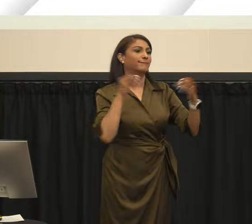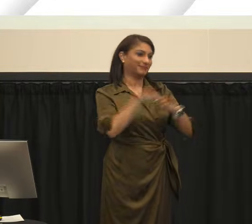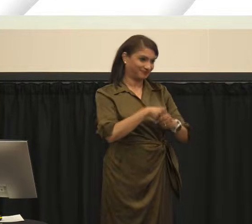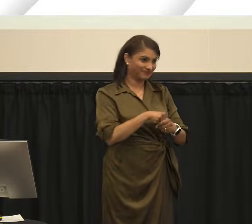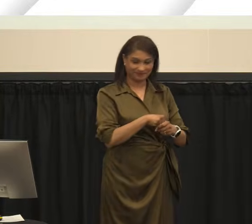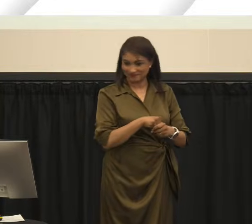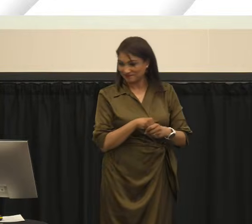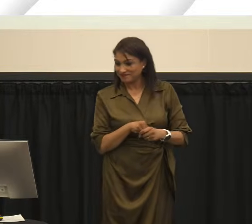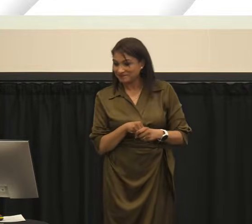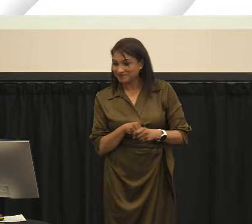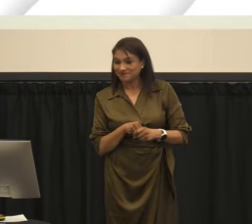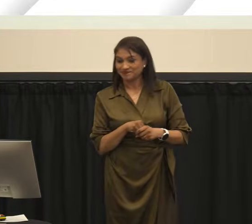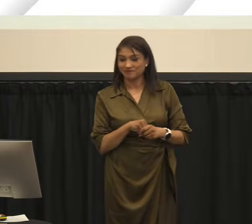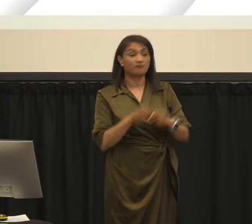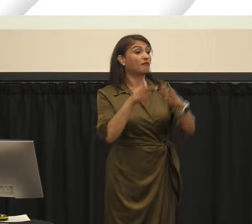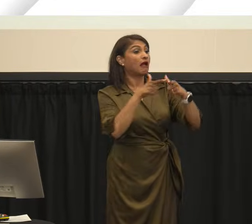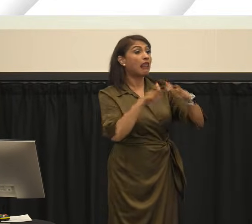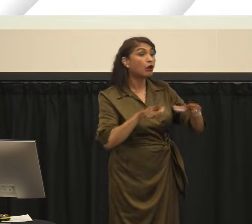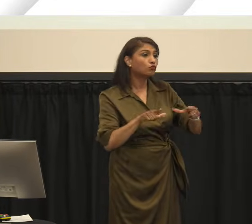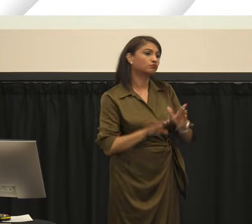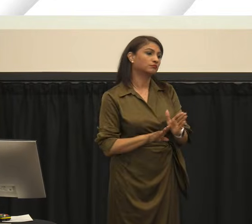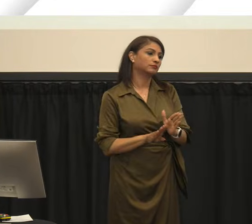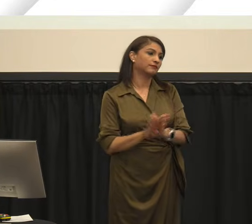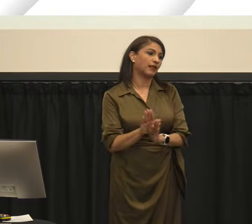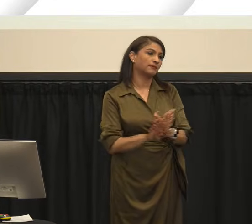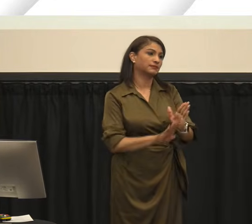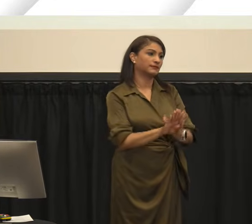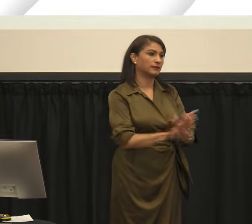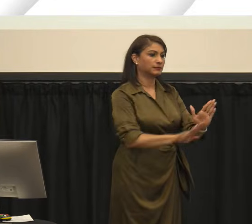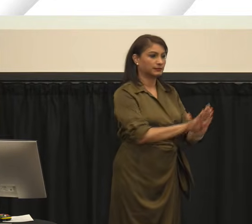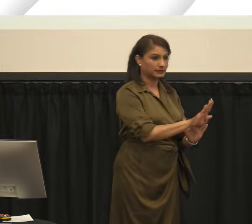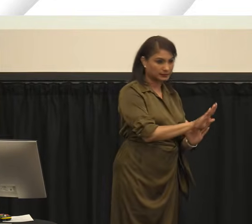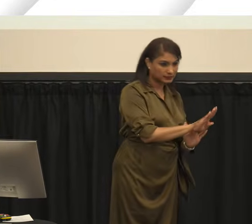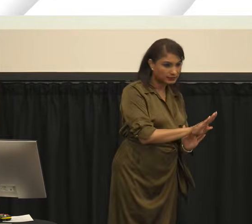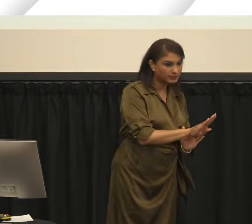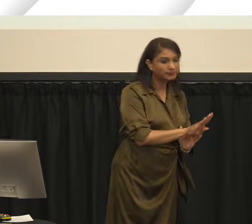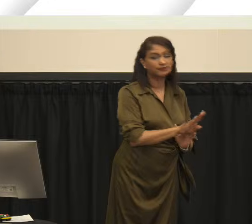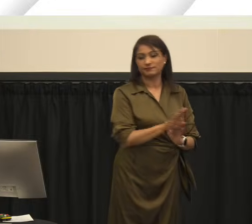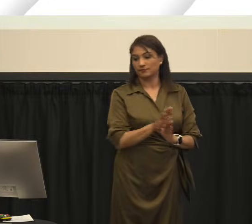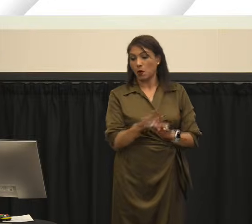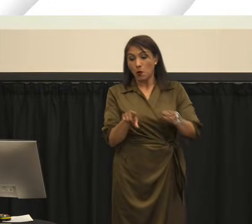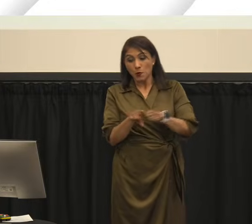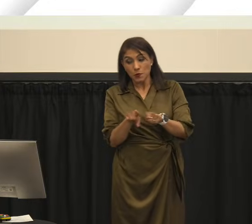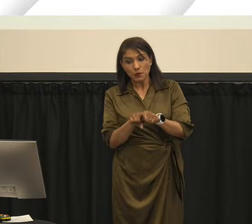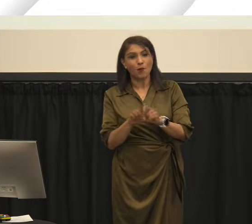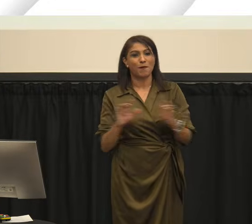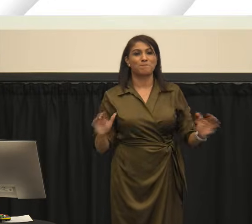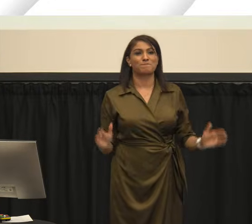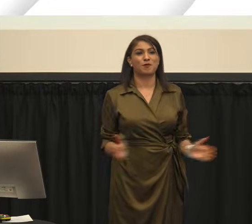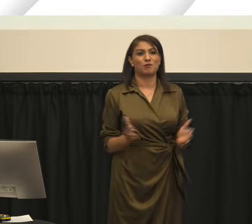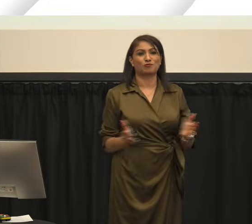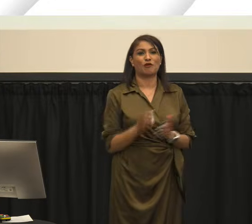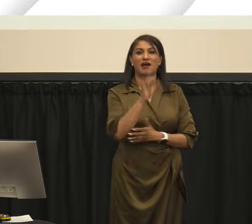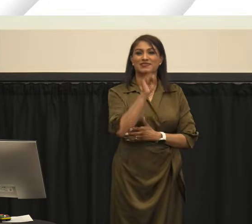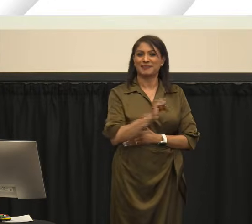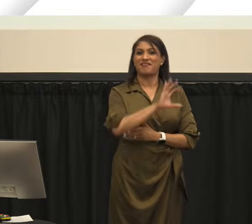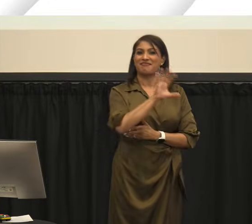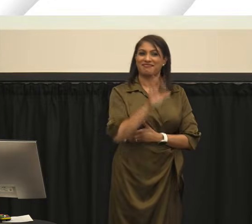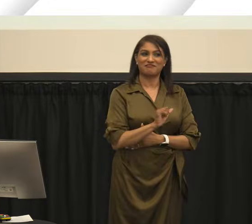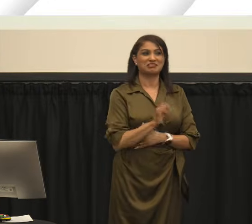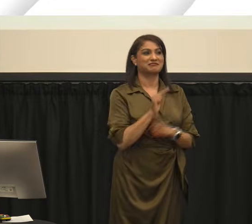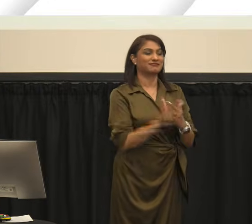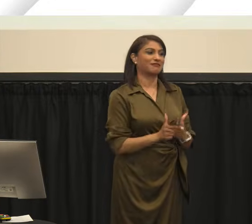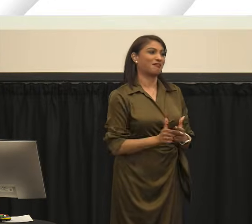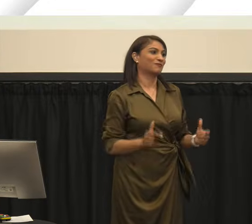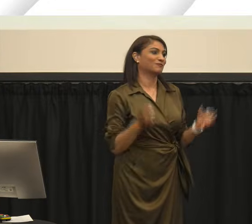and innovation on the technology side, and also language development, and